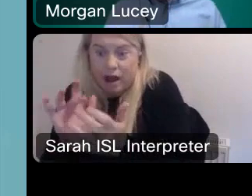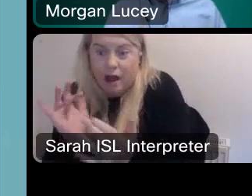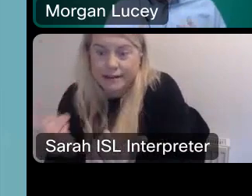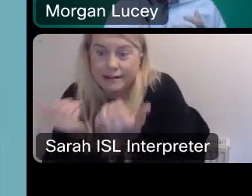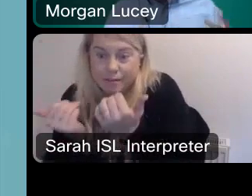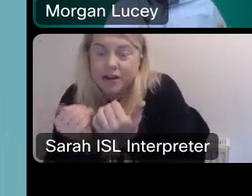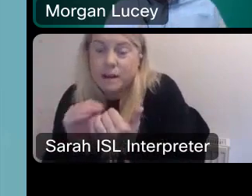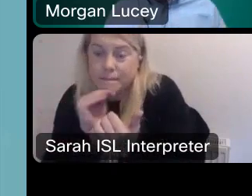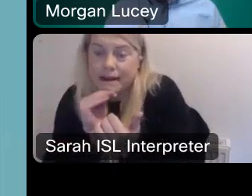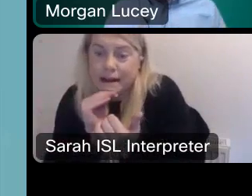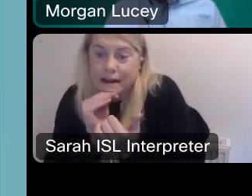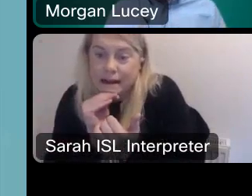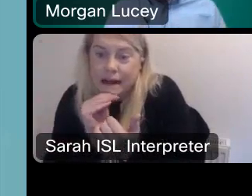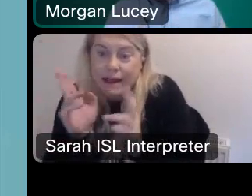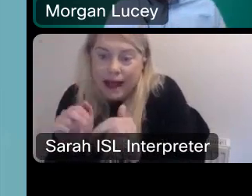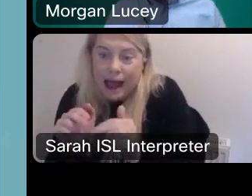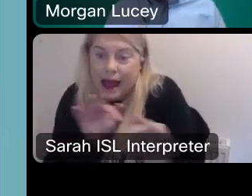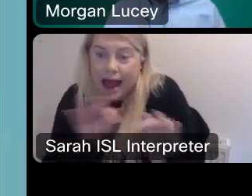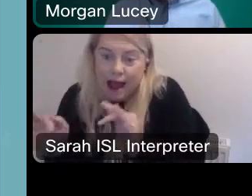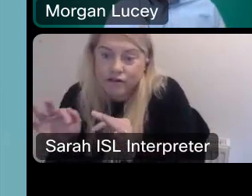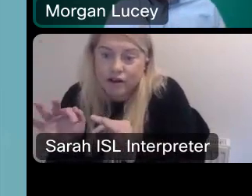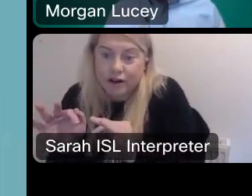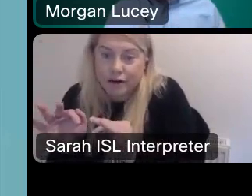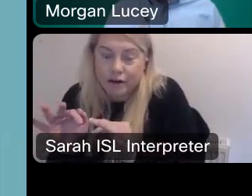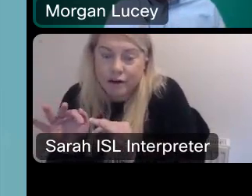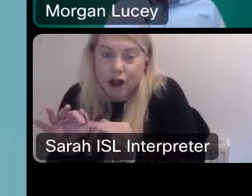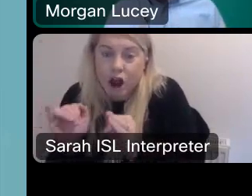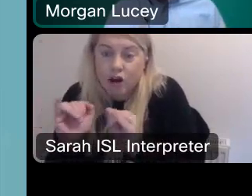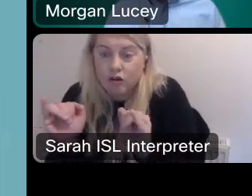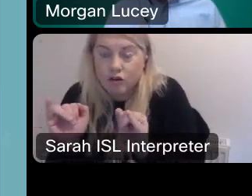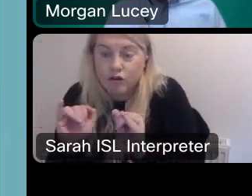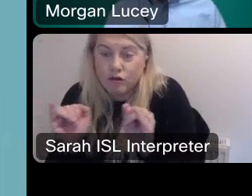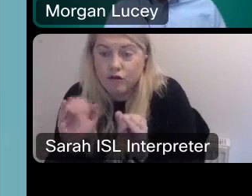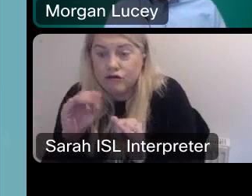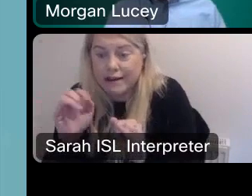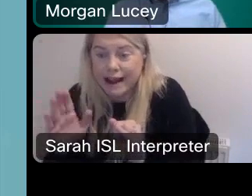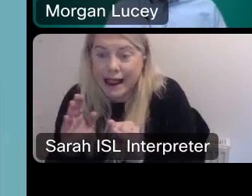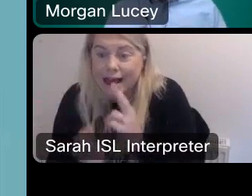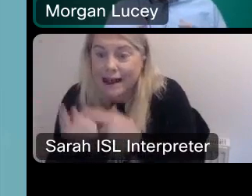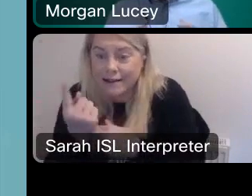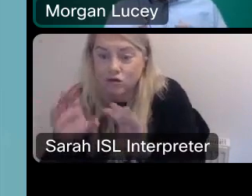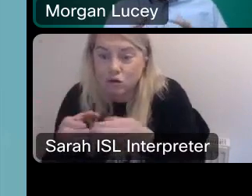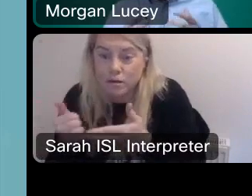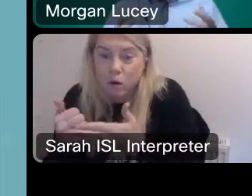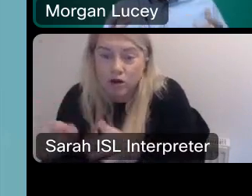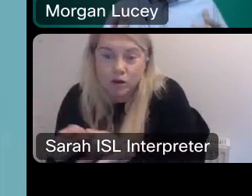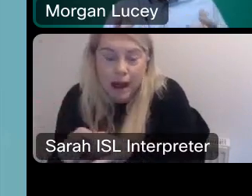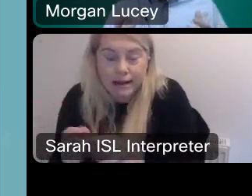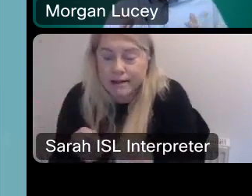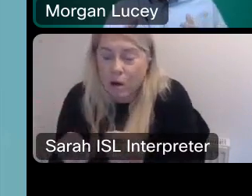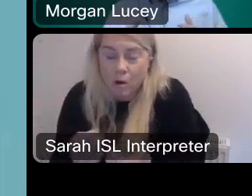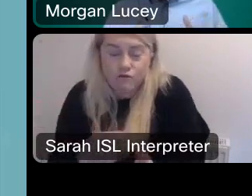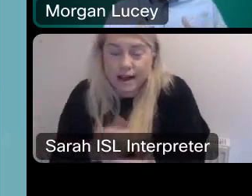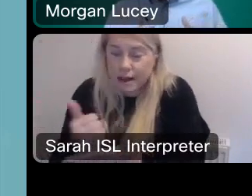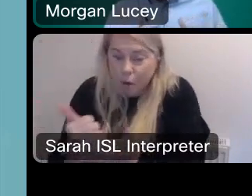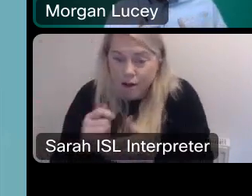in after, you know, critical incident group support as well. And that is, you know, it's a support and a